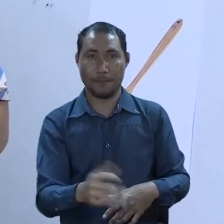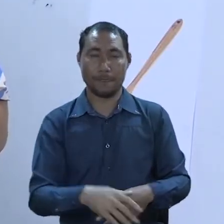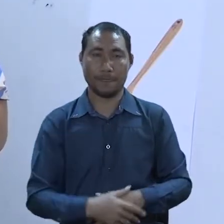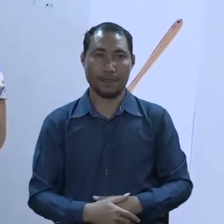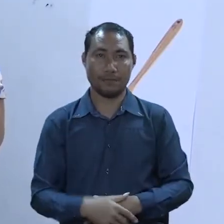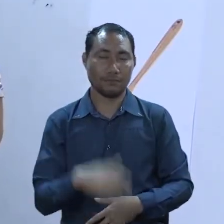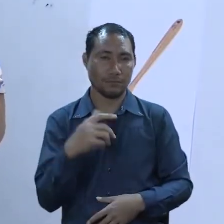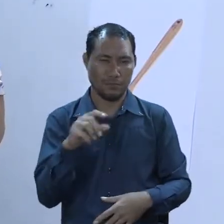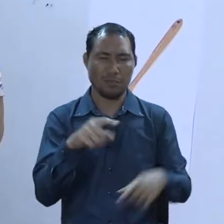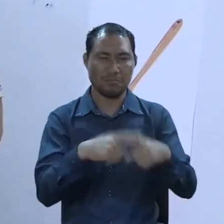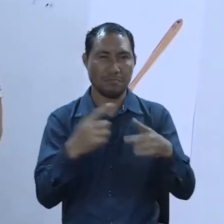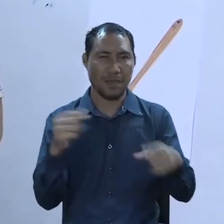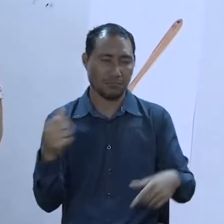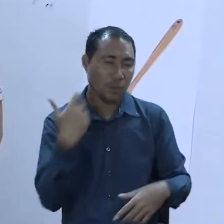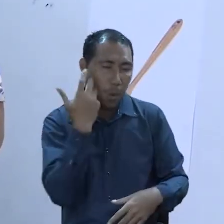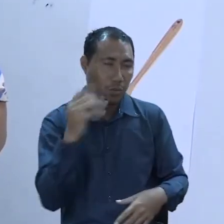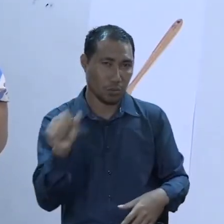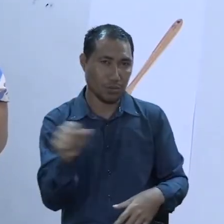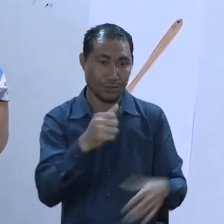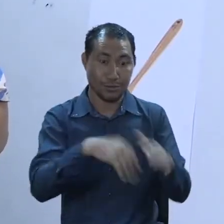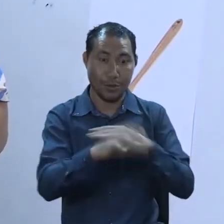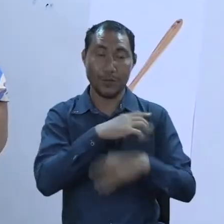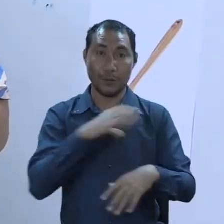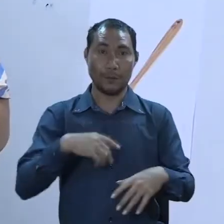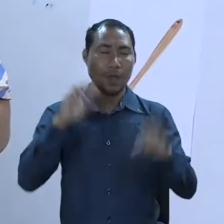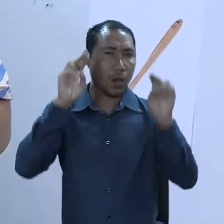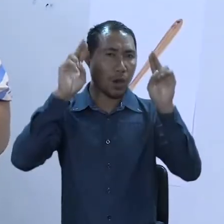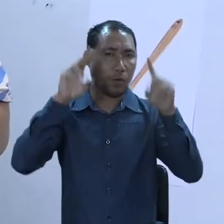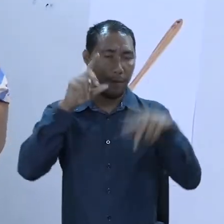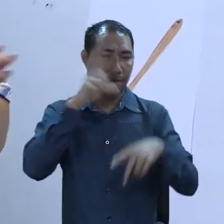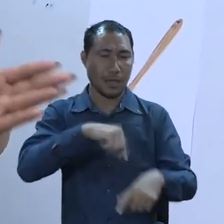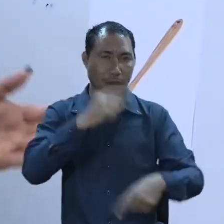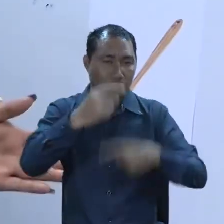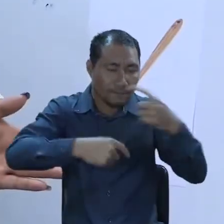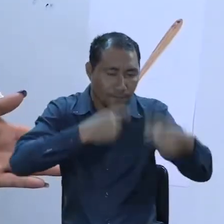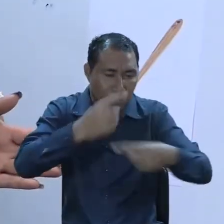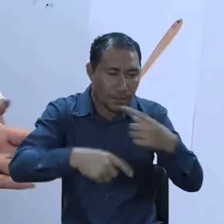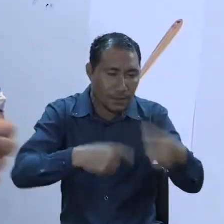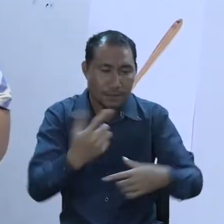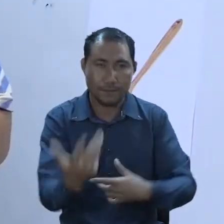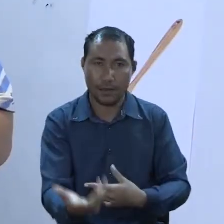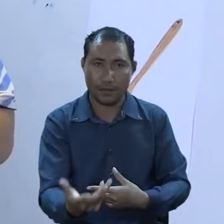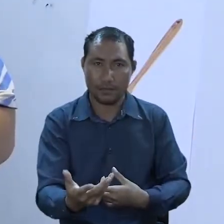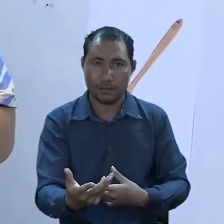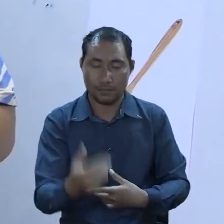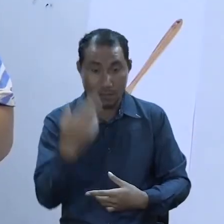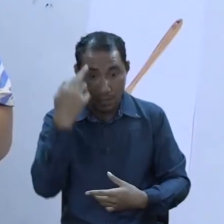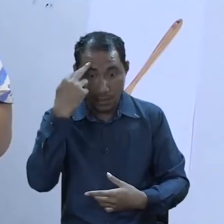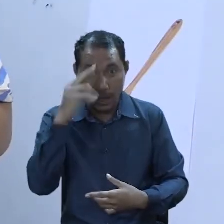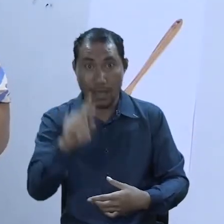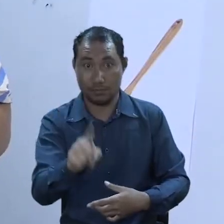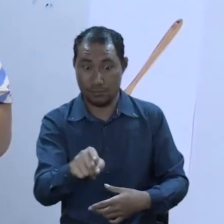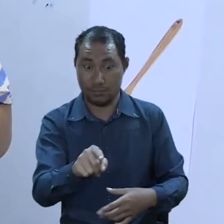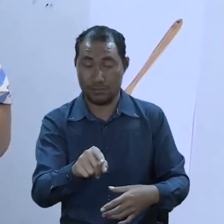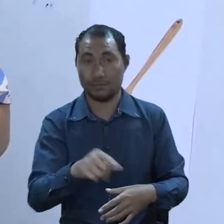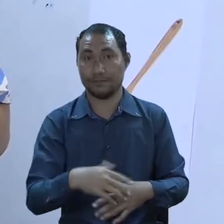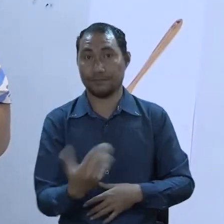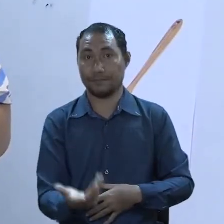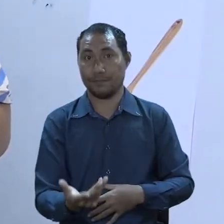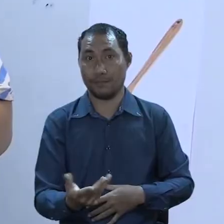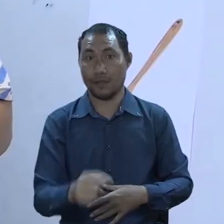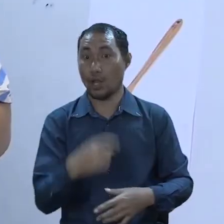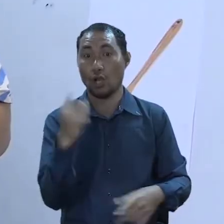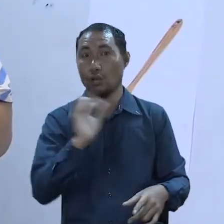can identify the names of these tools, not only their Samoan name, but also their English